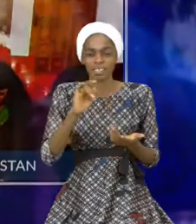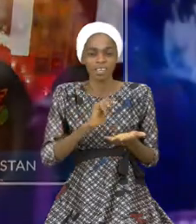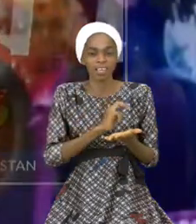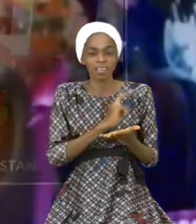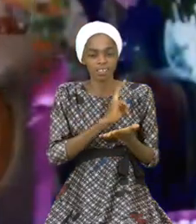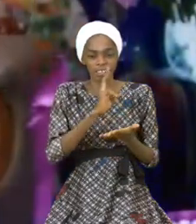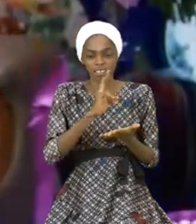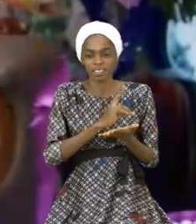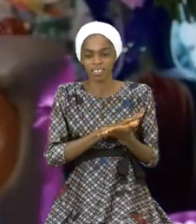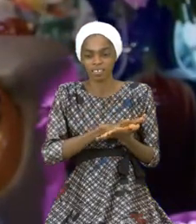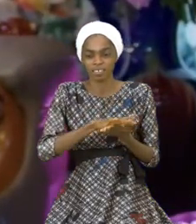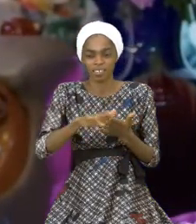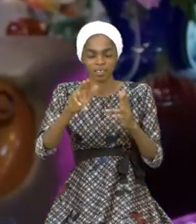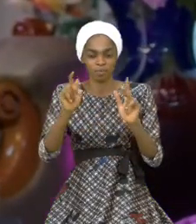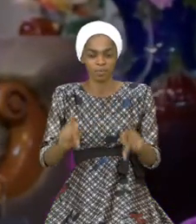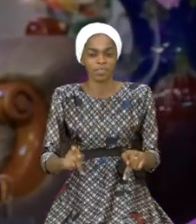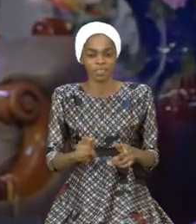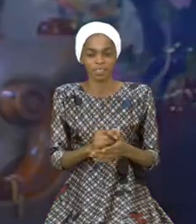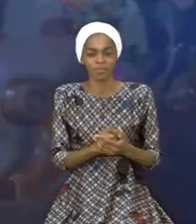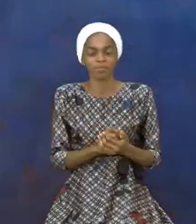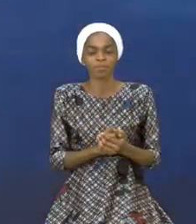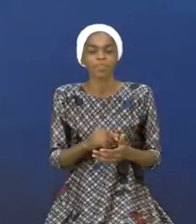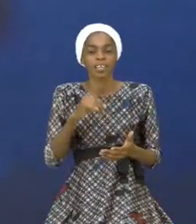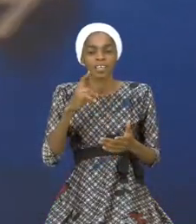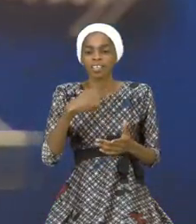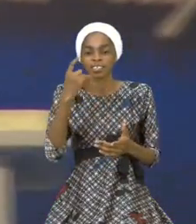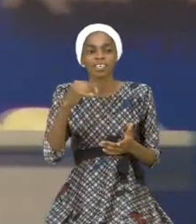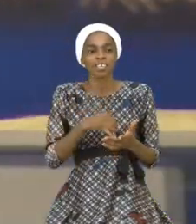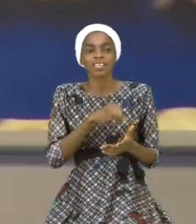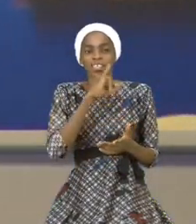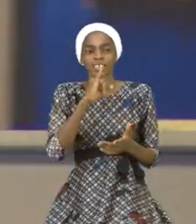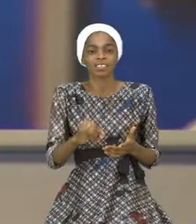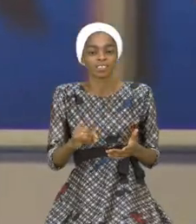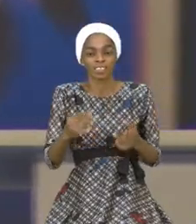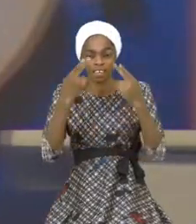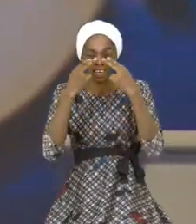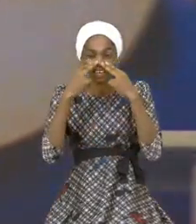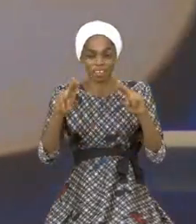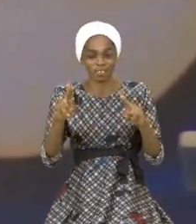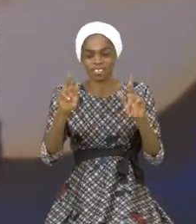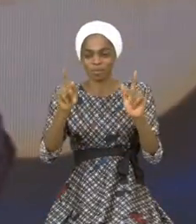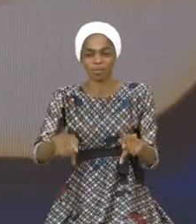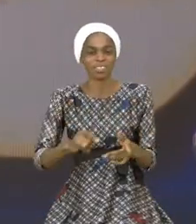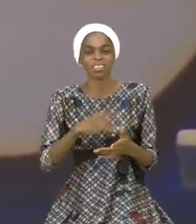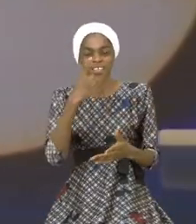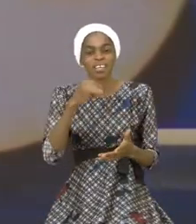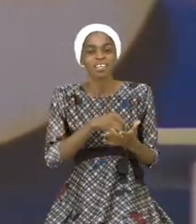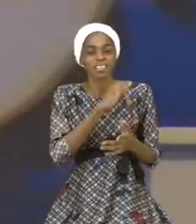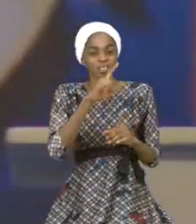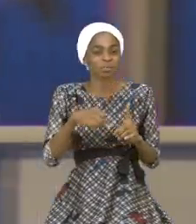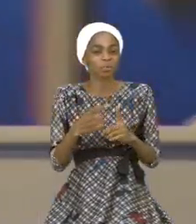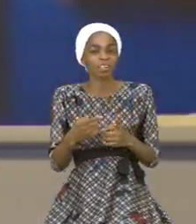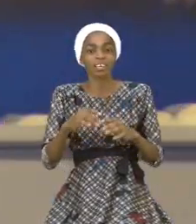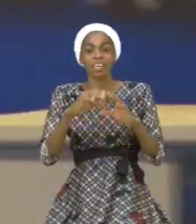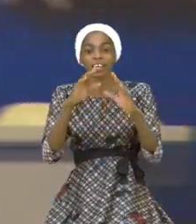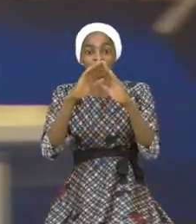They say it is when the environment interacts with them, interplays with them, that